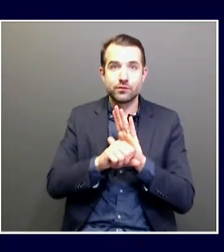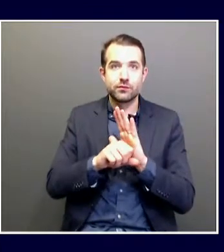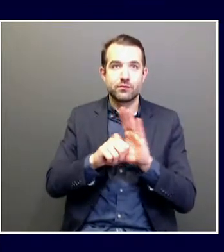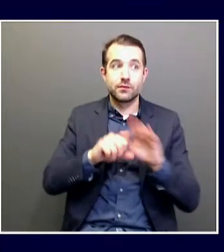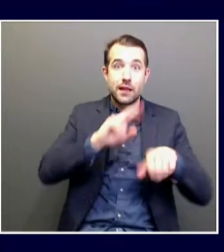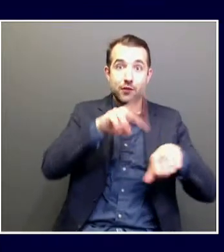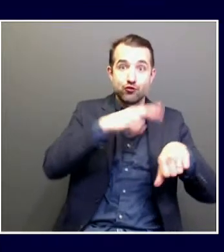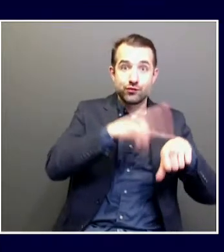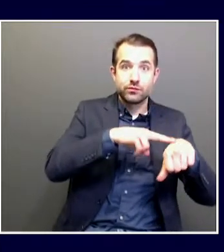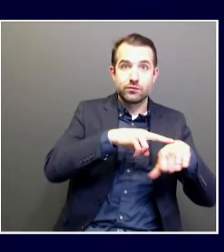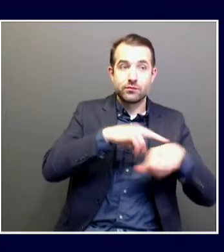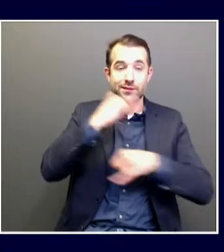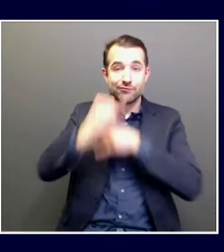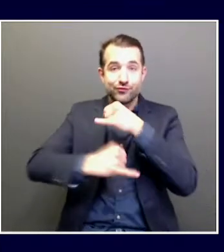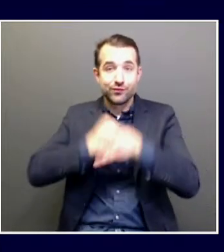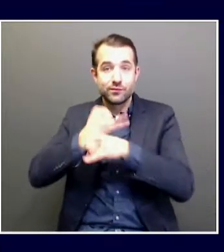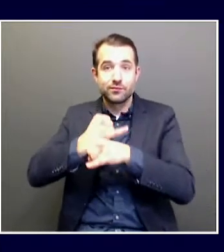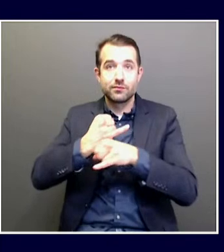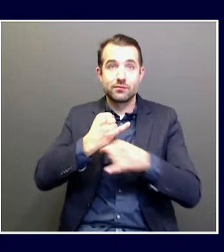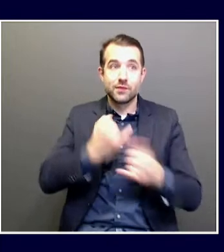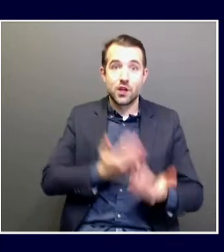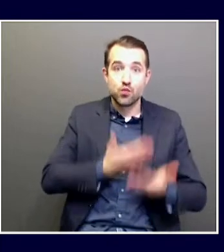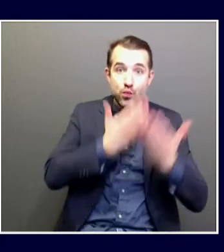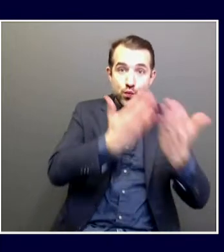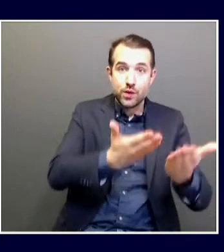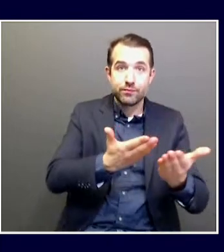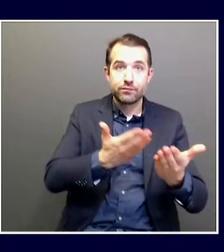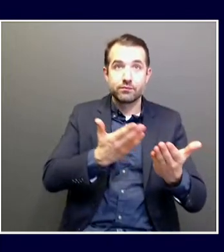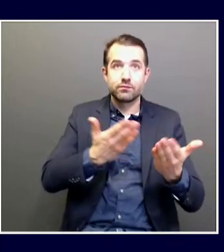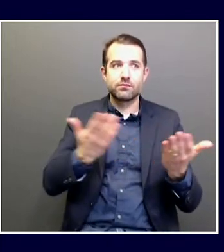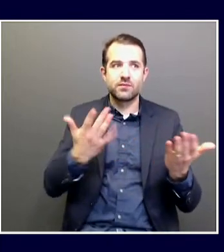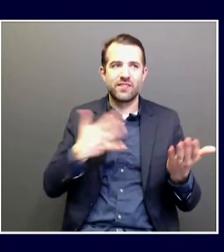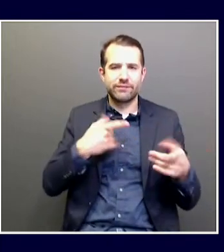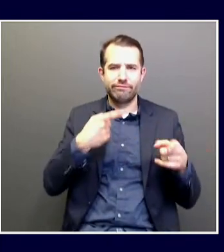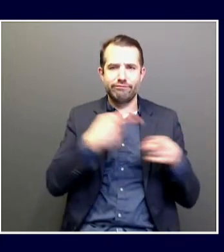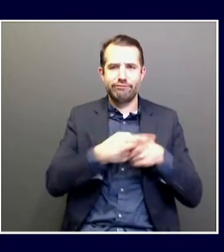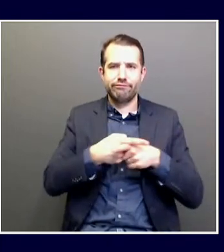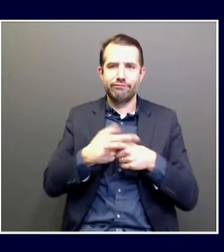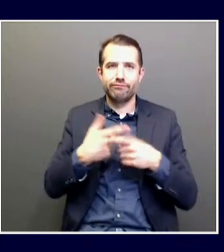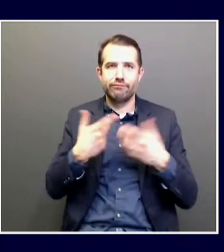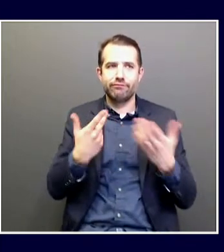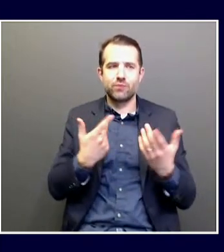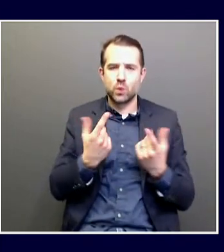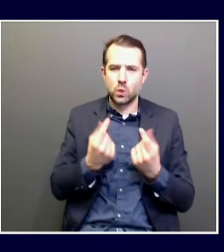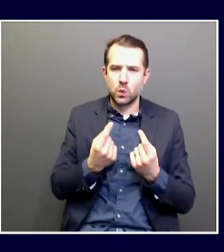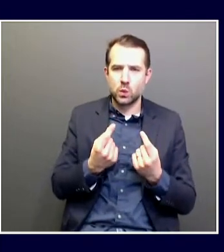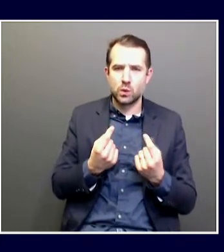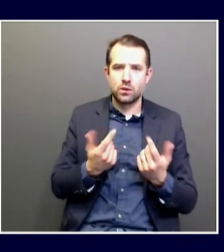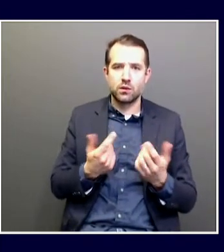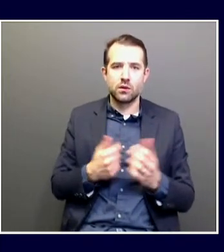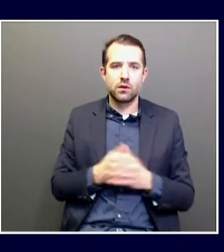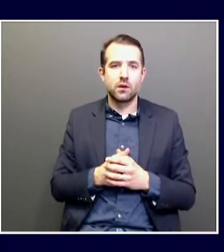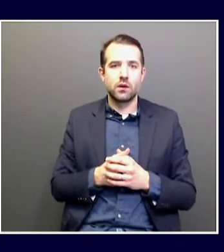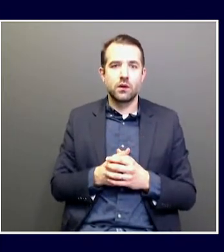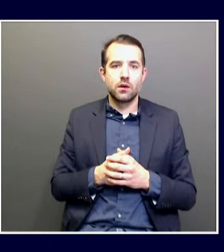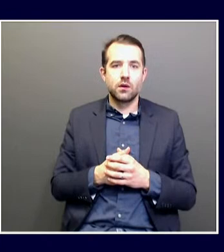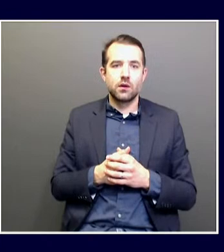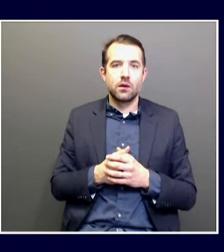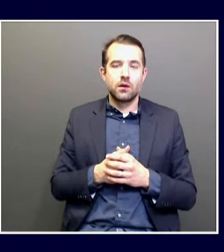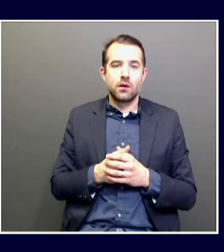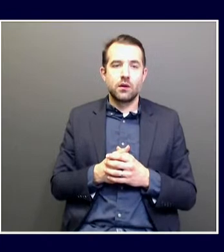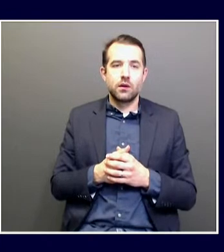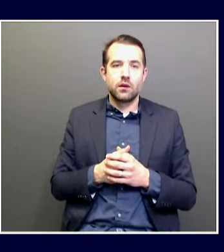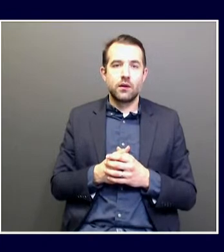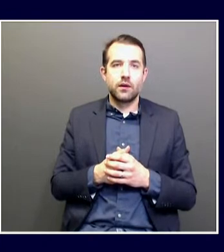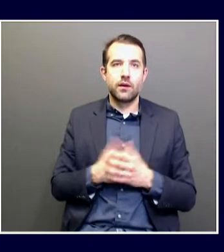recommendations that don't neatly overlap, as we've seen since the early days of the pandemic? Yeah,